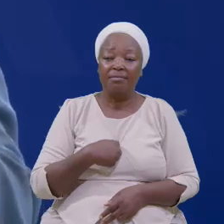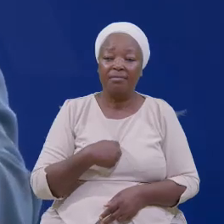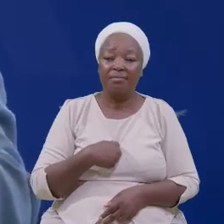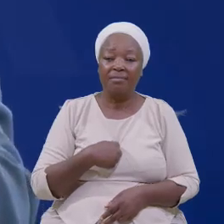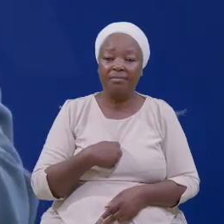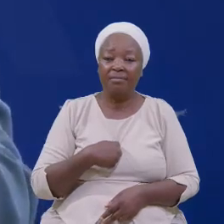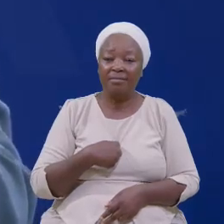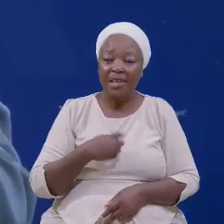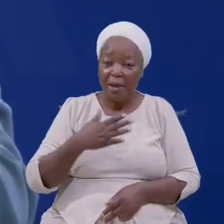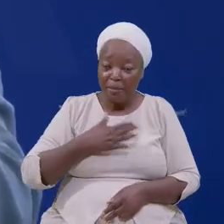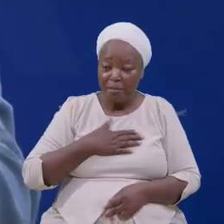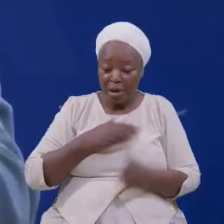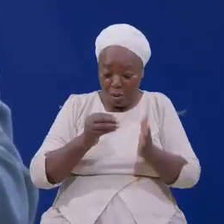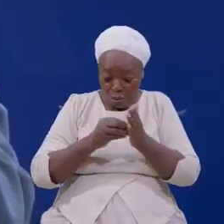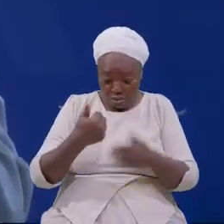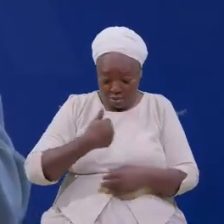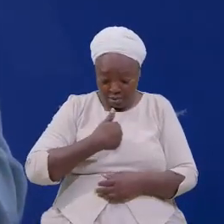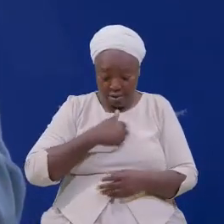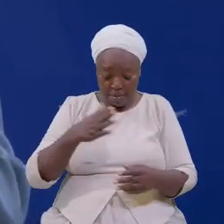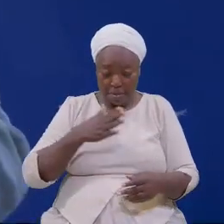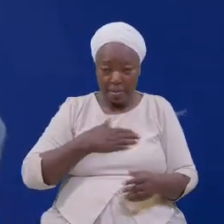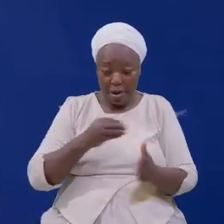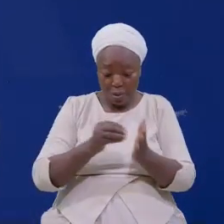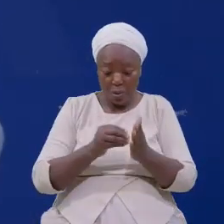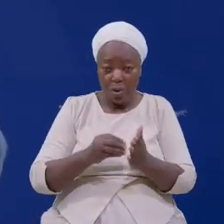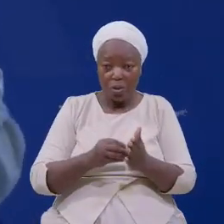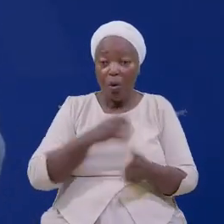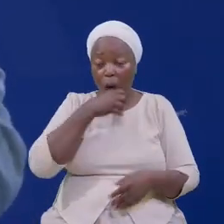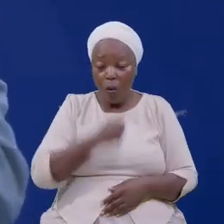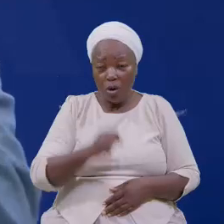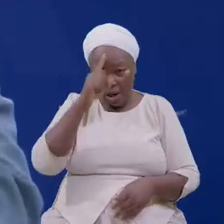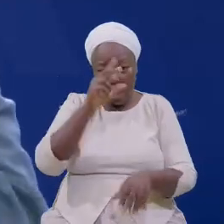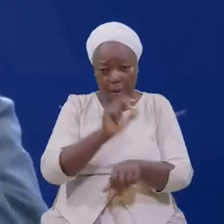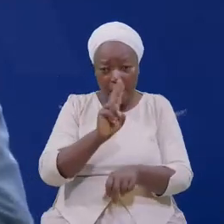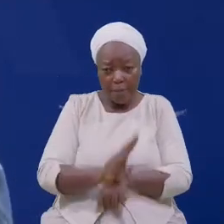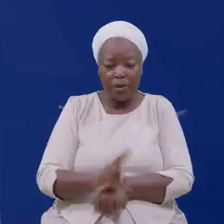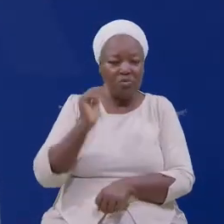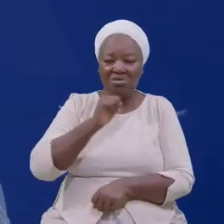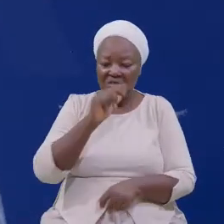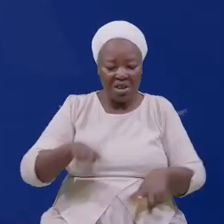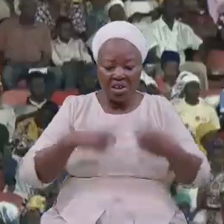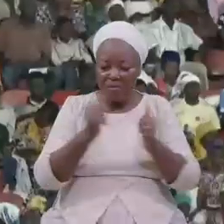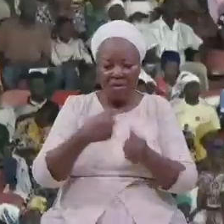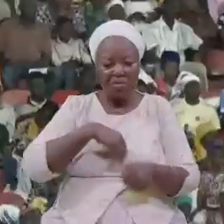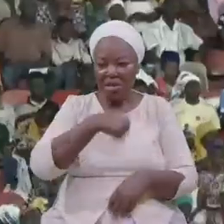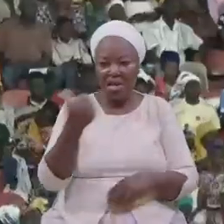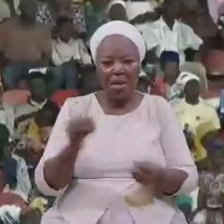My old self, my old doubt, my old habit will not live with me